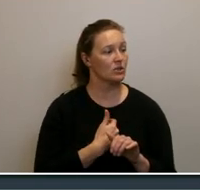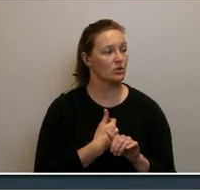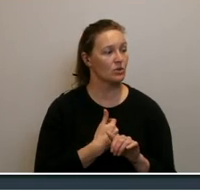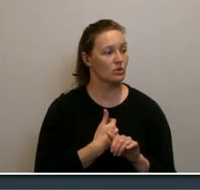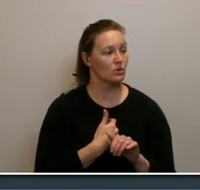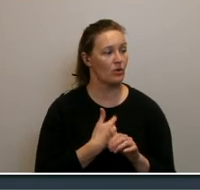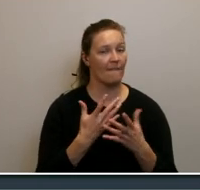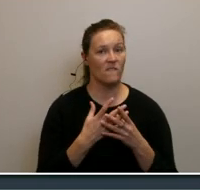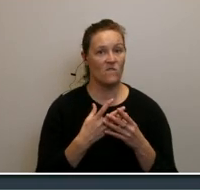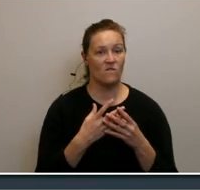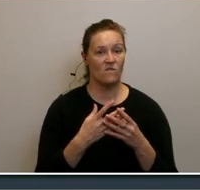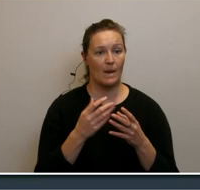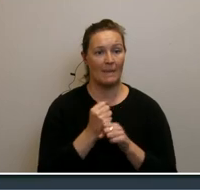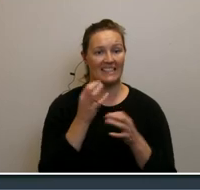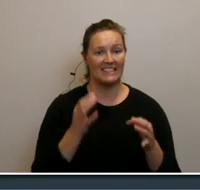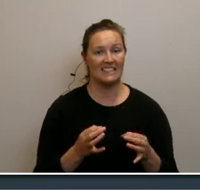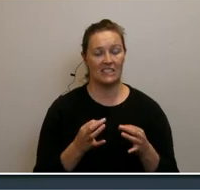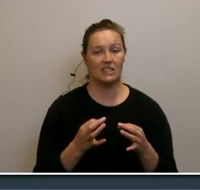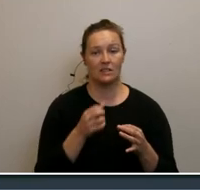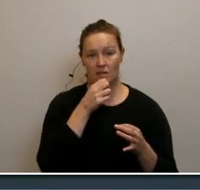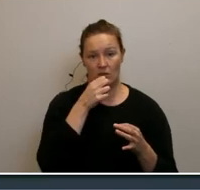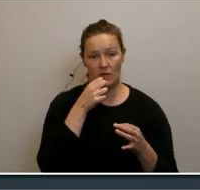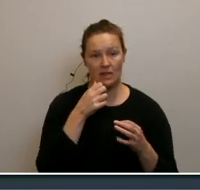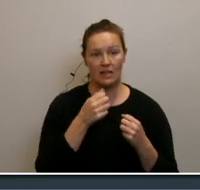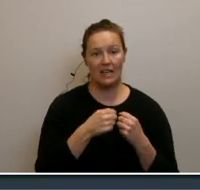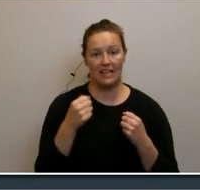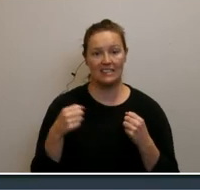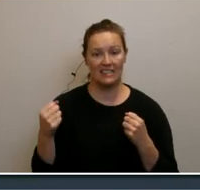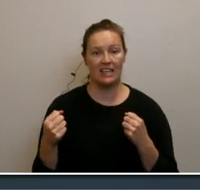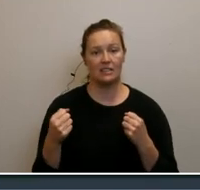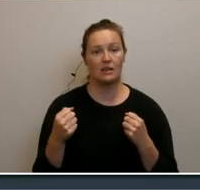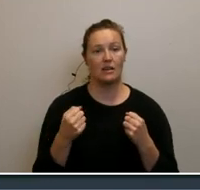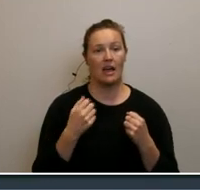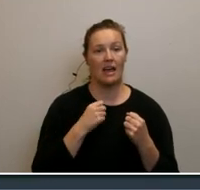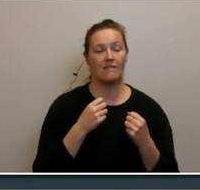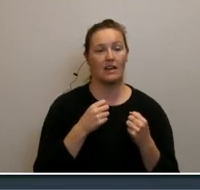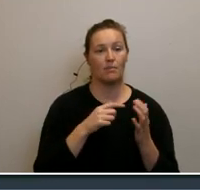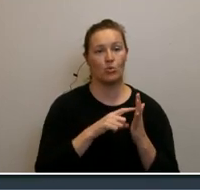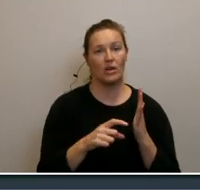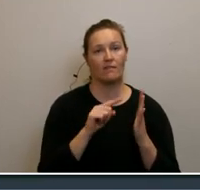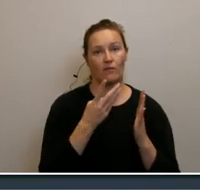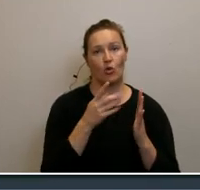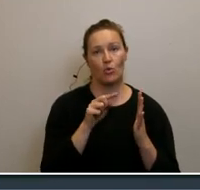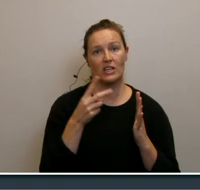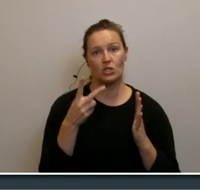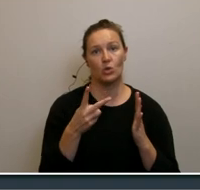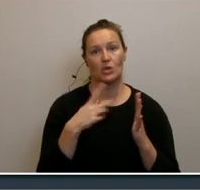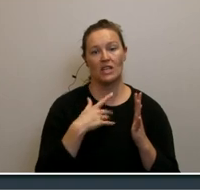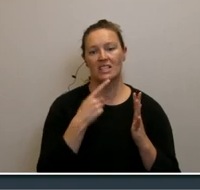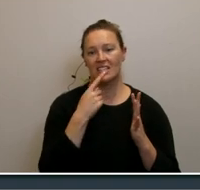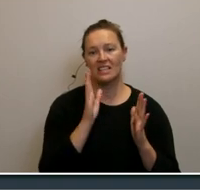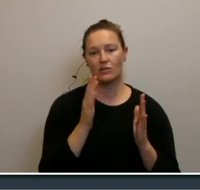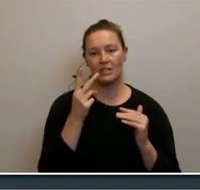to extend our time between breaks to over 2 hours as per Standing Order 4.2. Do I have a mover and seconder? Moved by Deputy Mayor